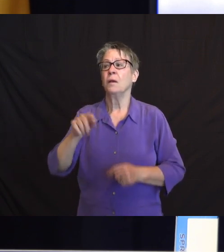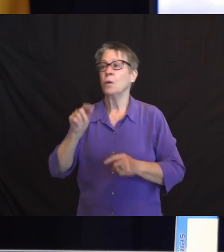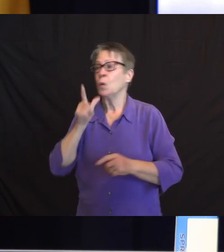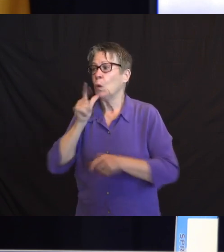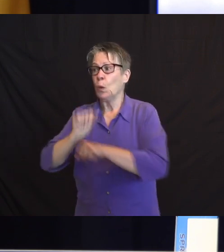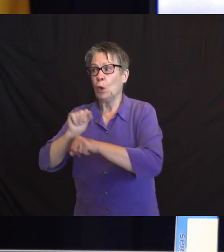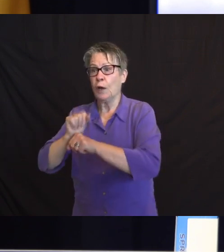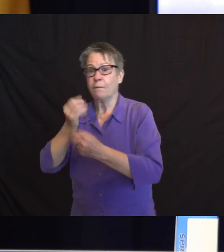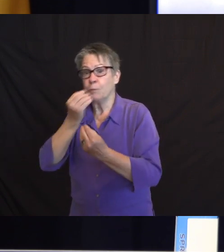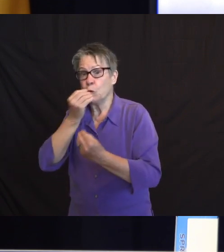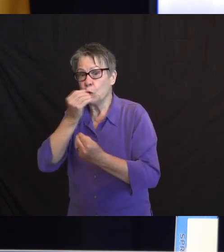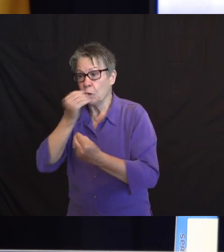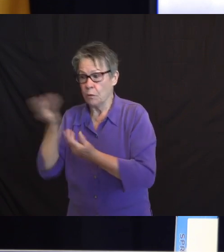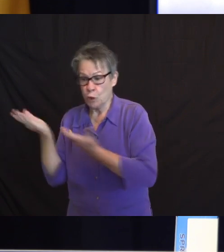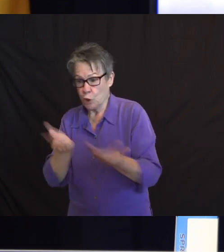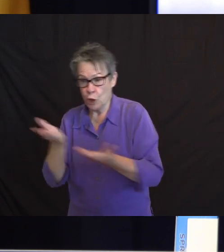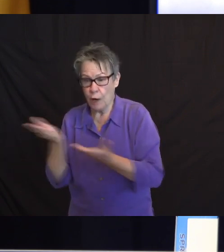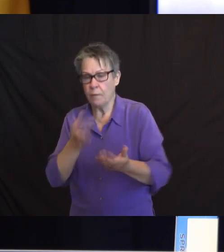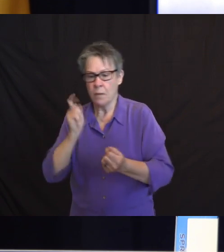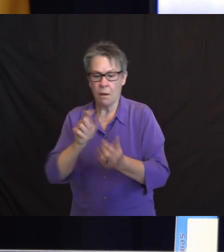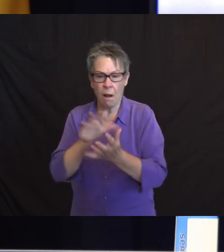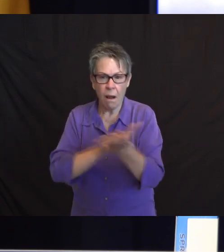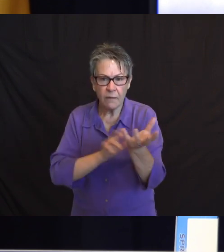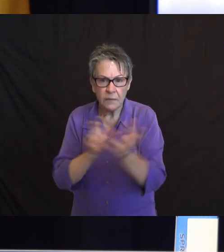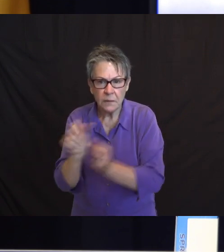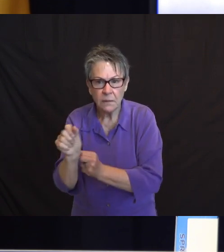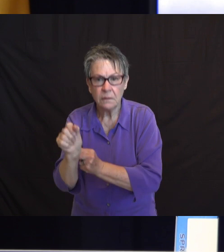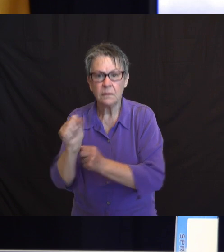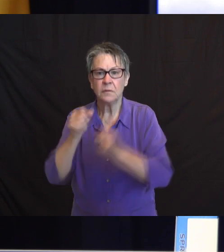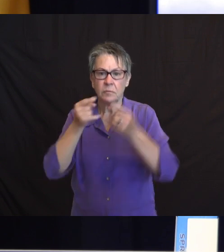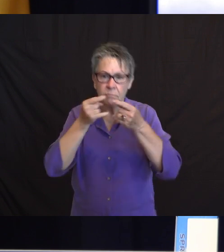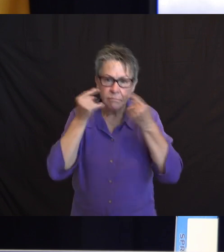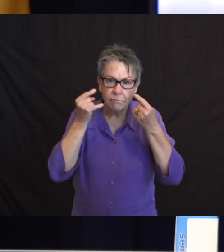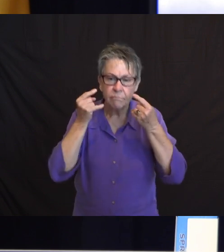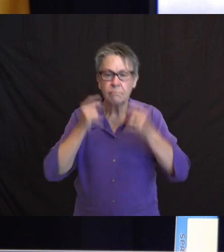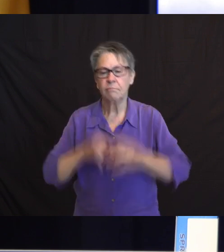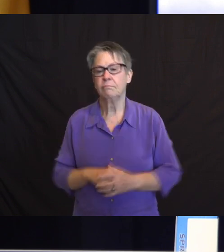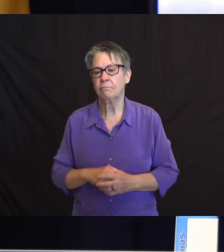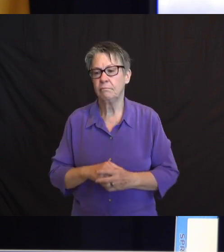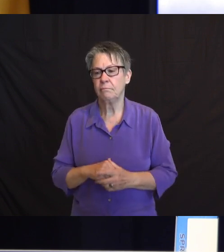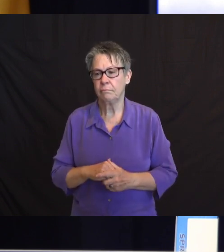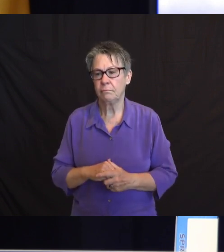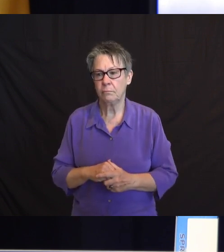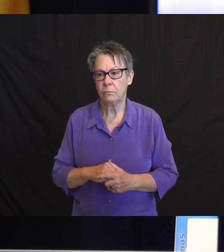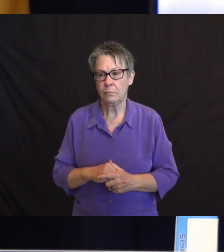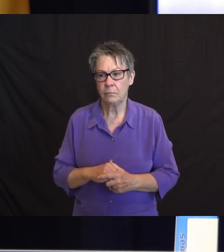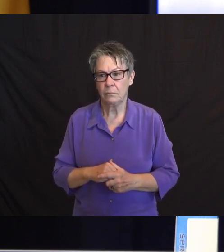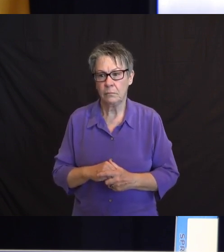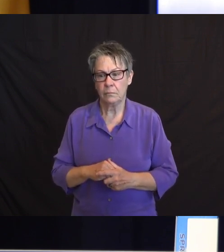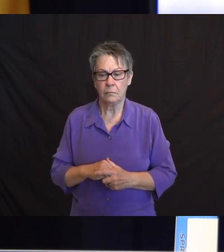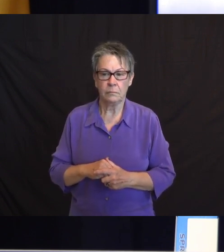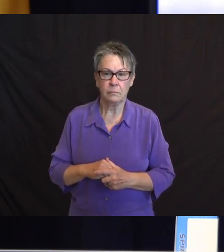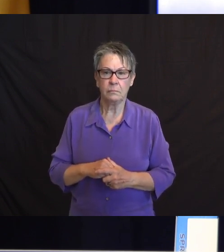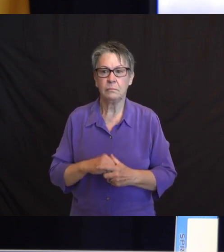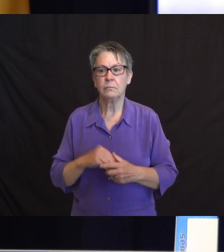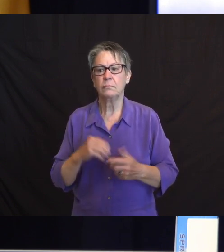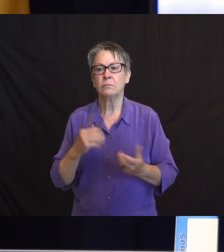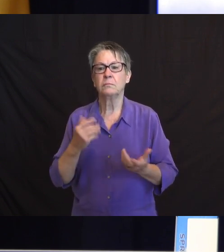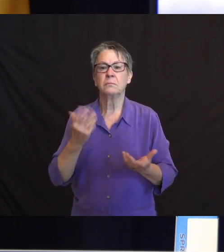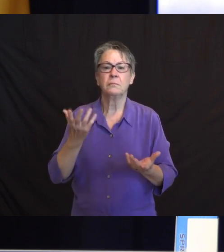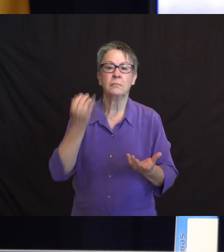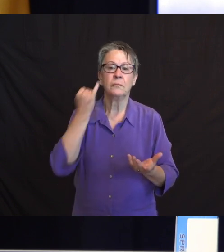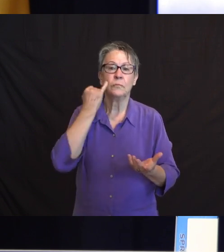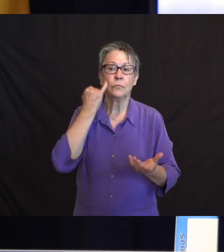encouraged during busing transportation to and from the camp. Vehicles should be cleaned and disinfected between each use, and